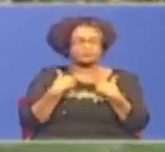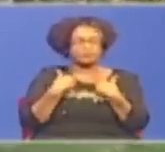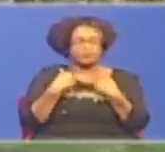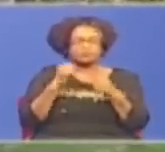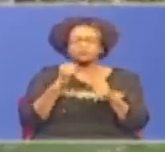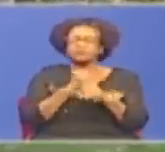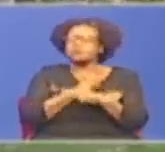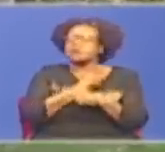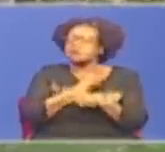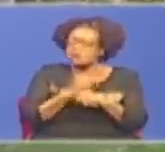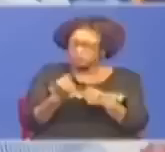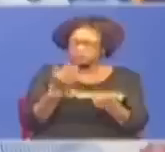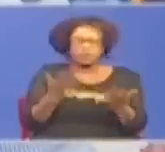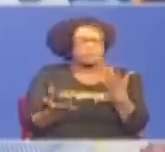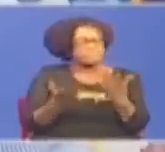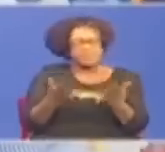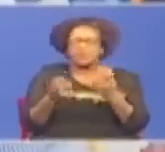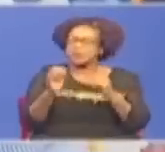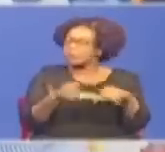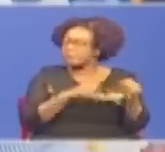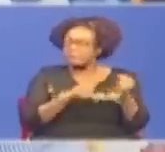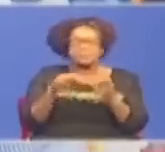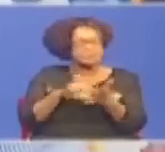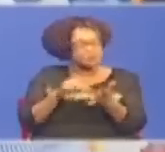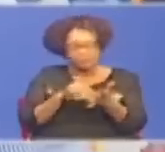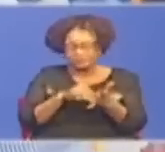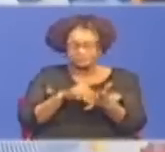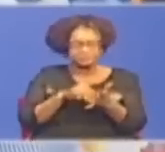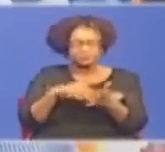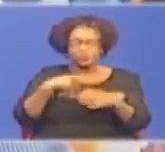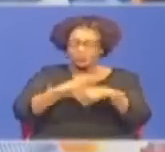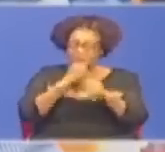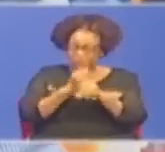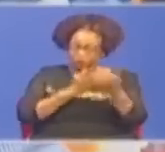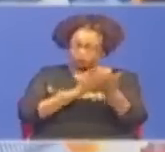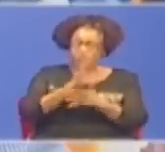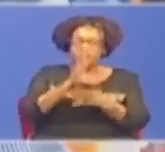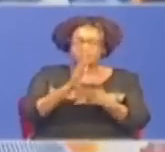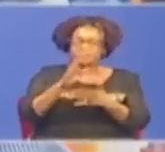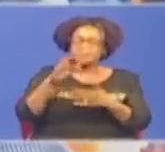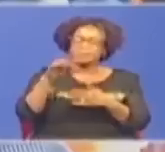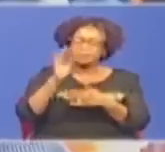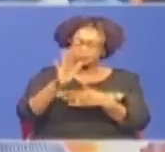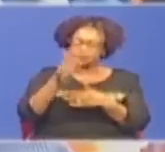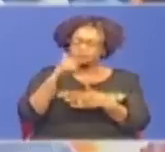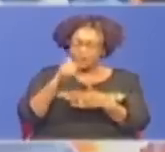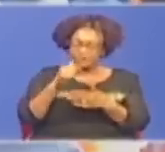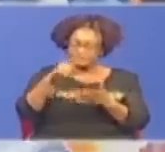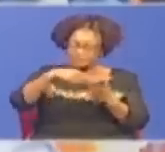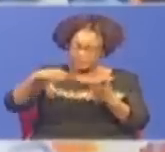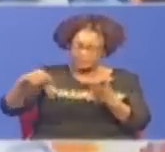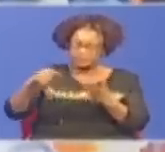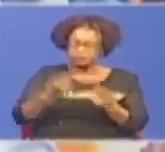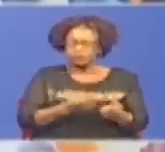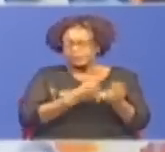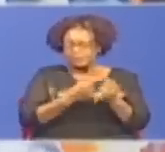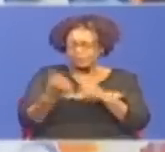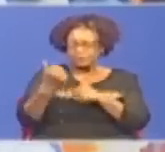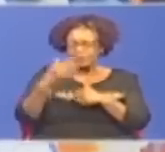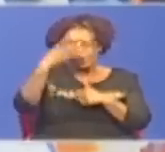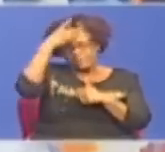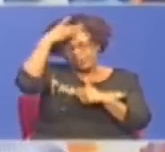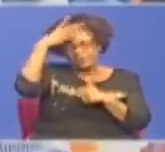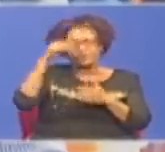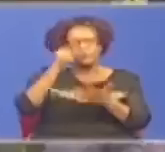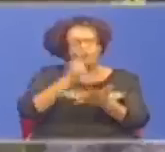hakuna infrastructure na Homa Bay. We assure ODM MCS who have signed the petition to remove Obado from office that the party